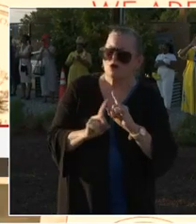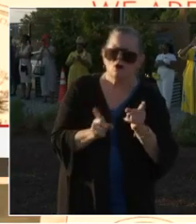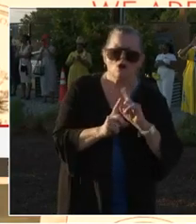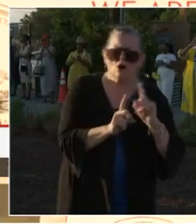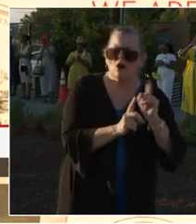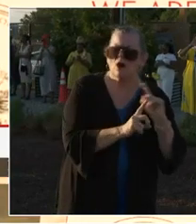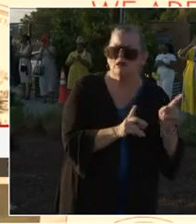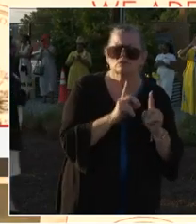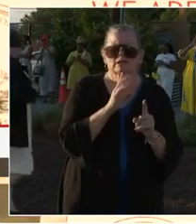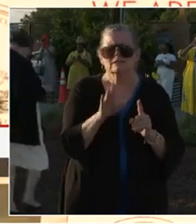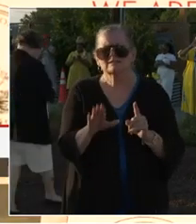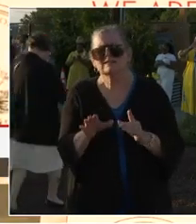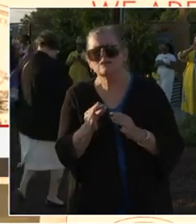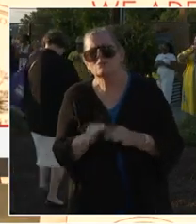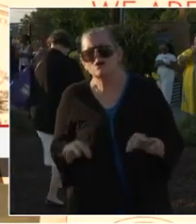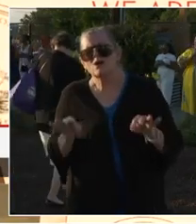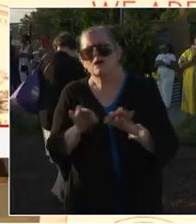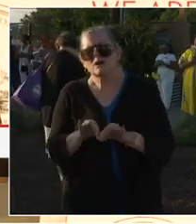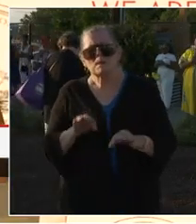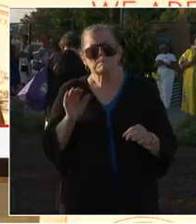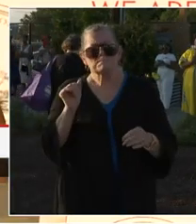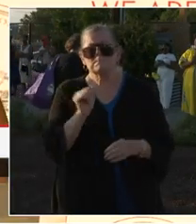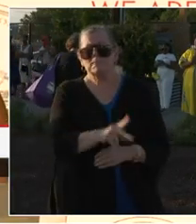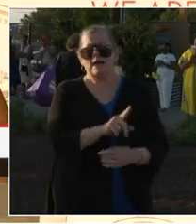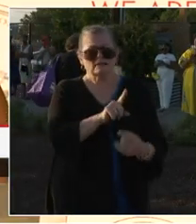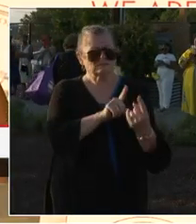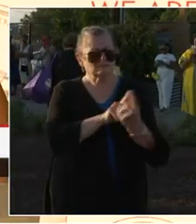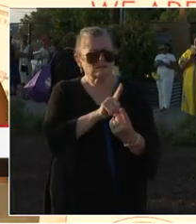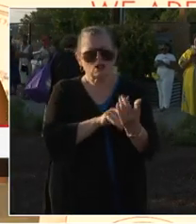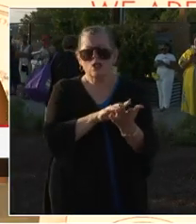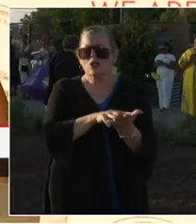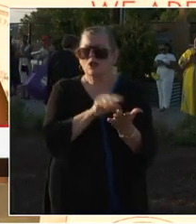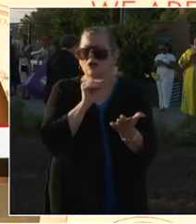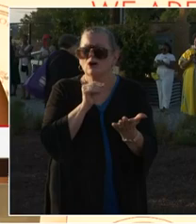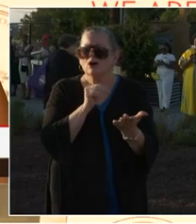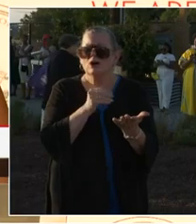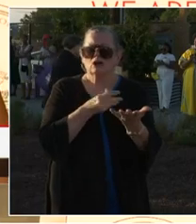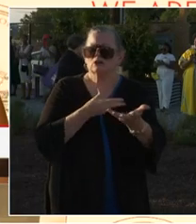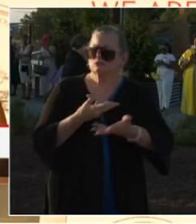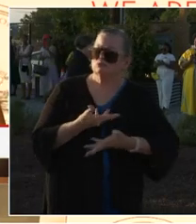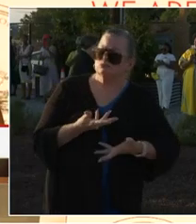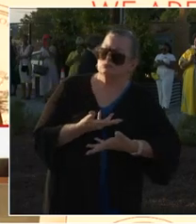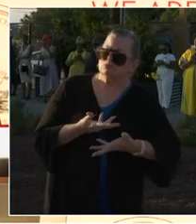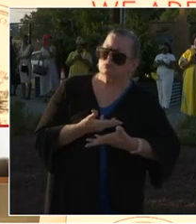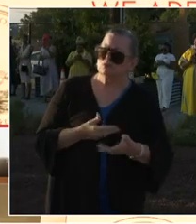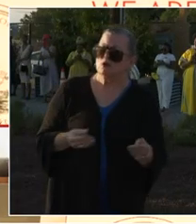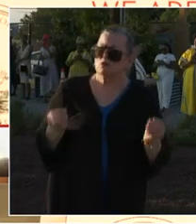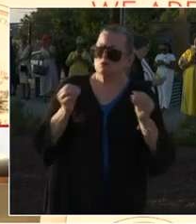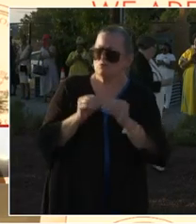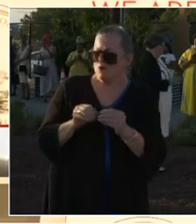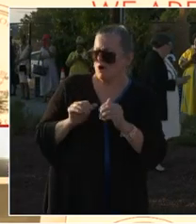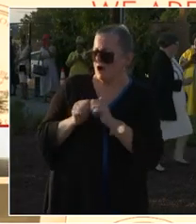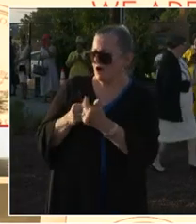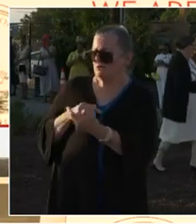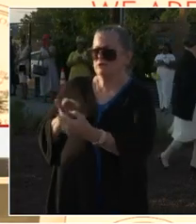in-person learning. You're going to hear me talk even more about how important it is that we're connecting our kids to